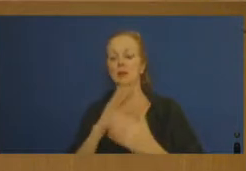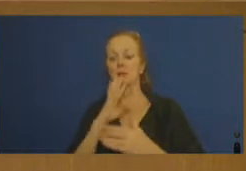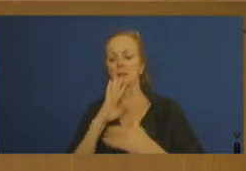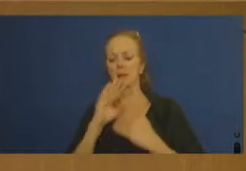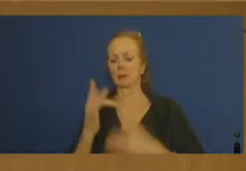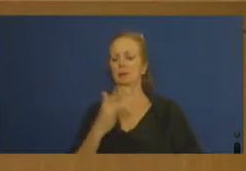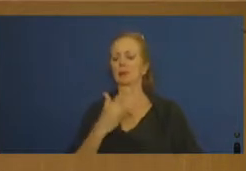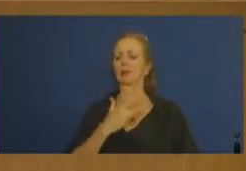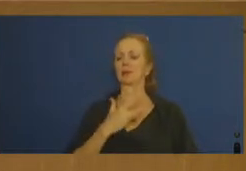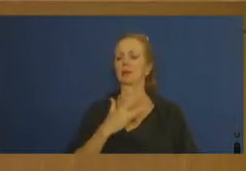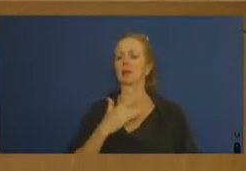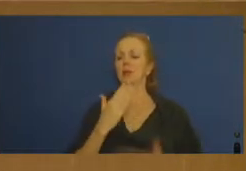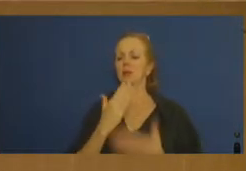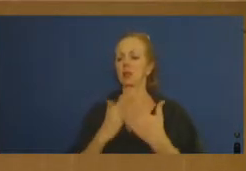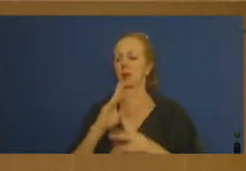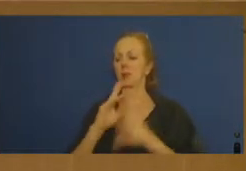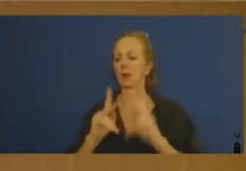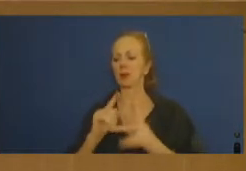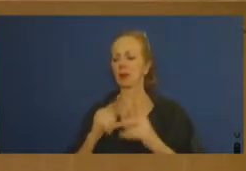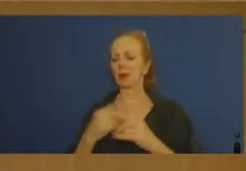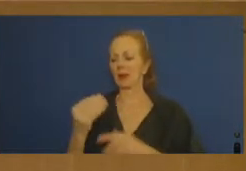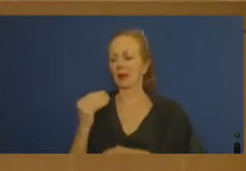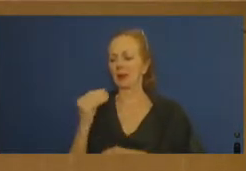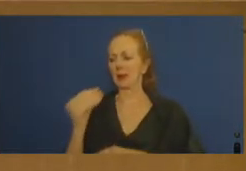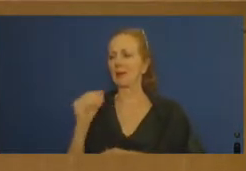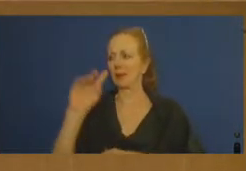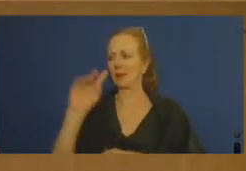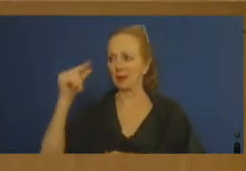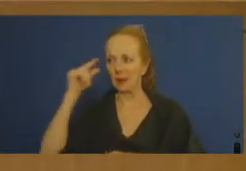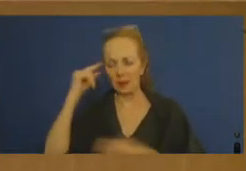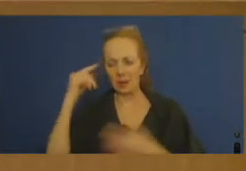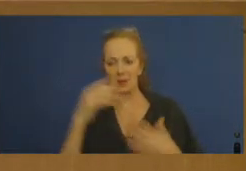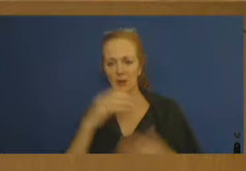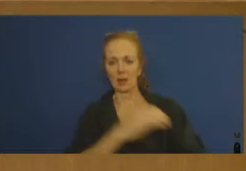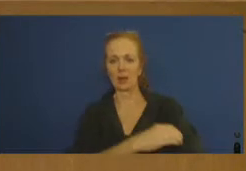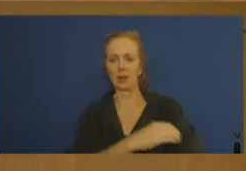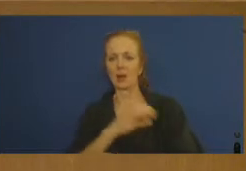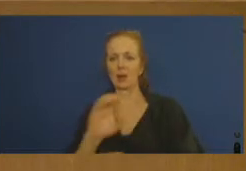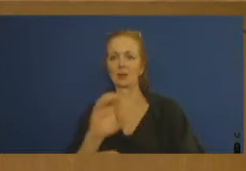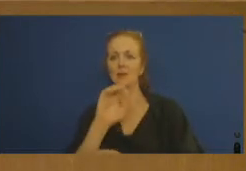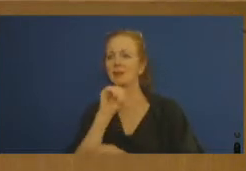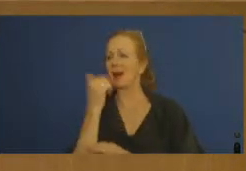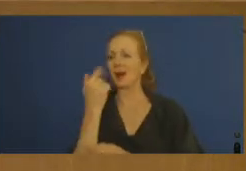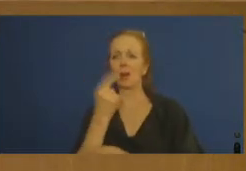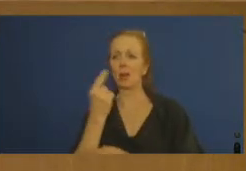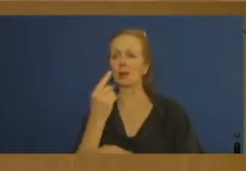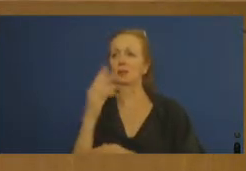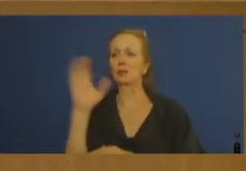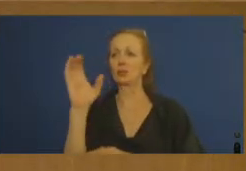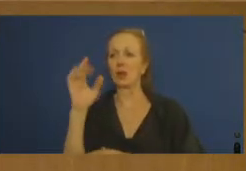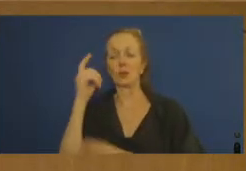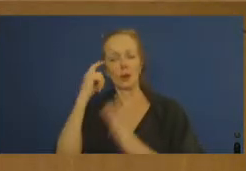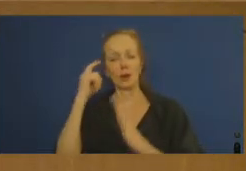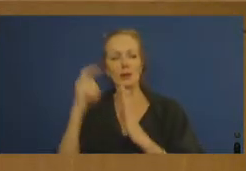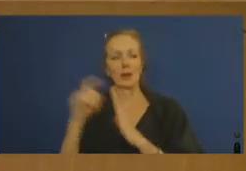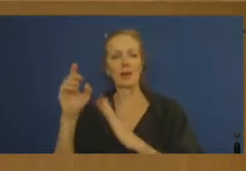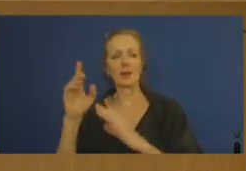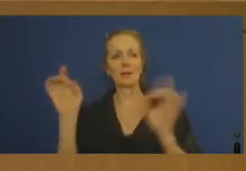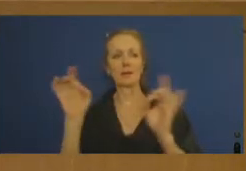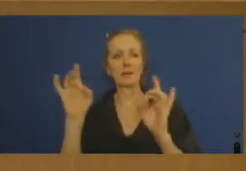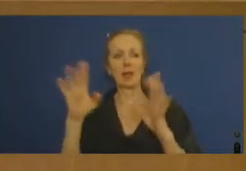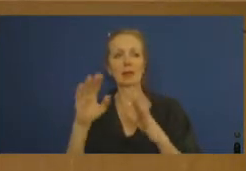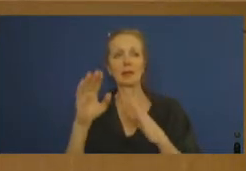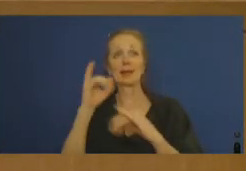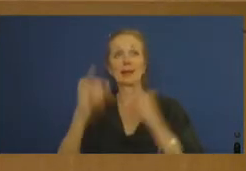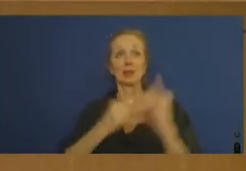shared, citizens give the government power. It's not just Charlotte that would be recognizing the violence, but international cities as